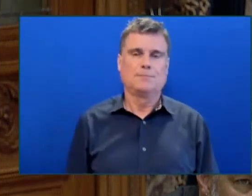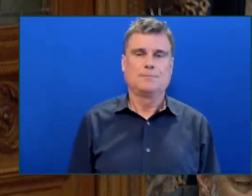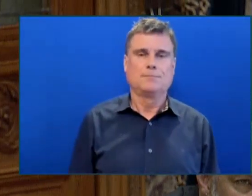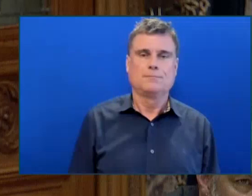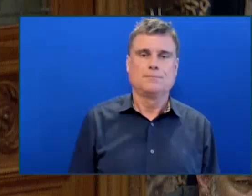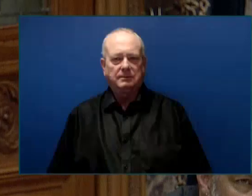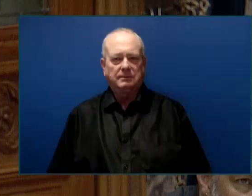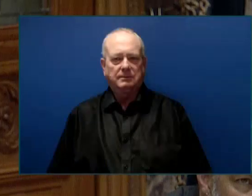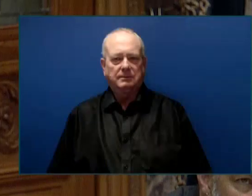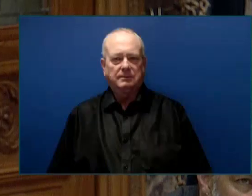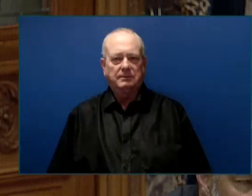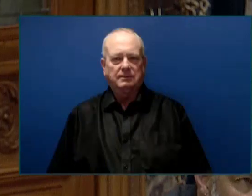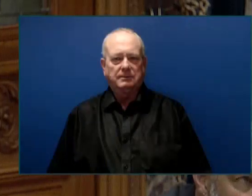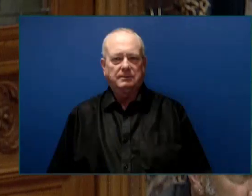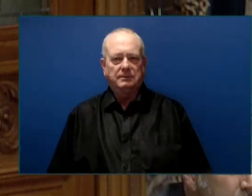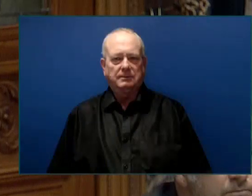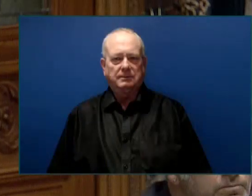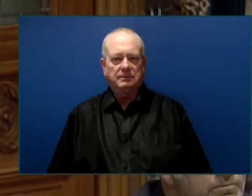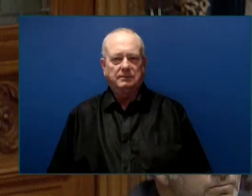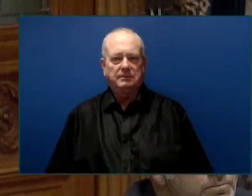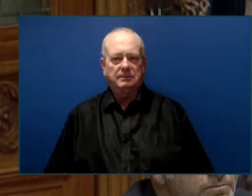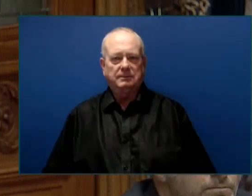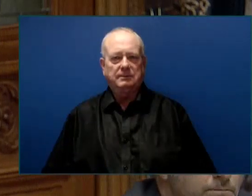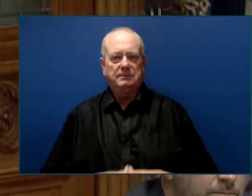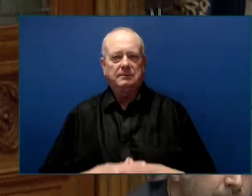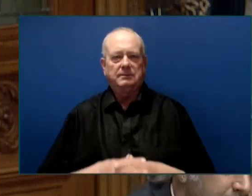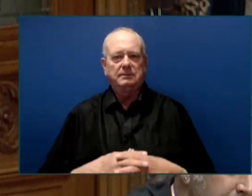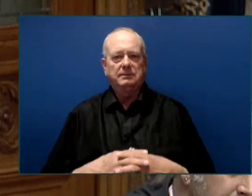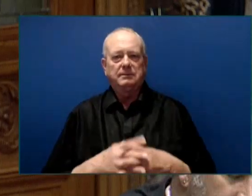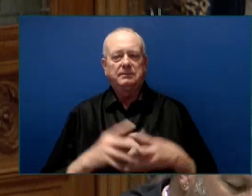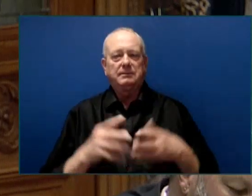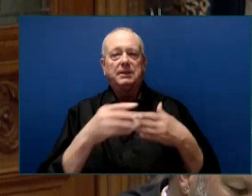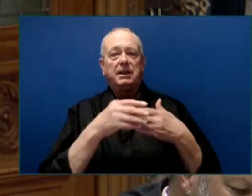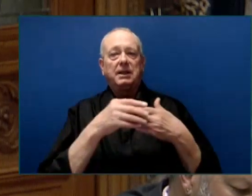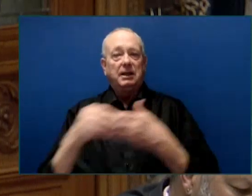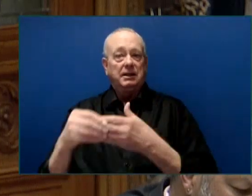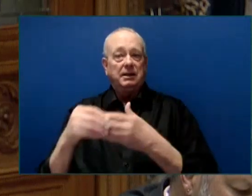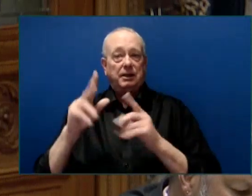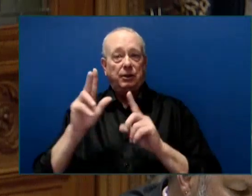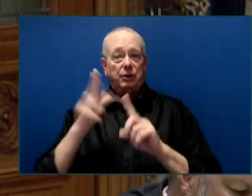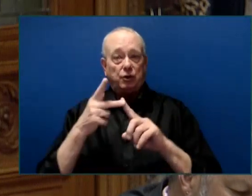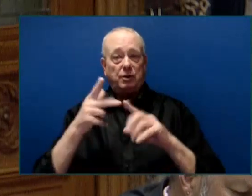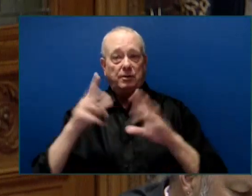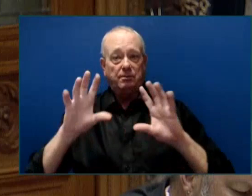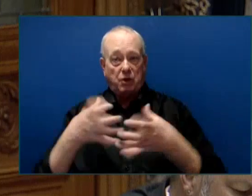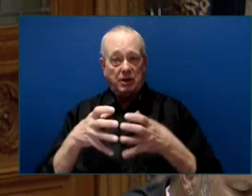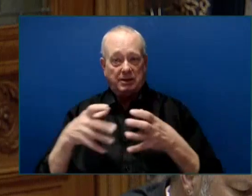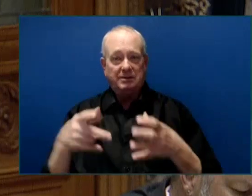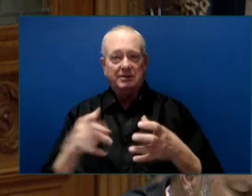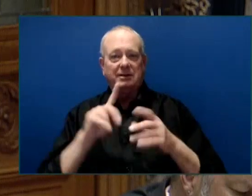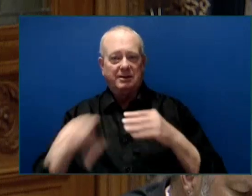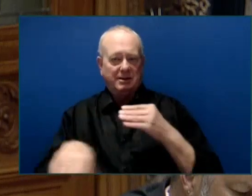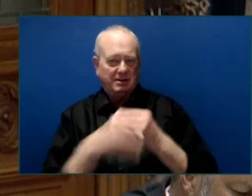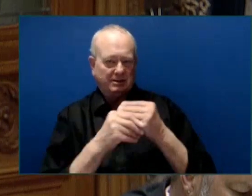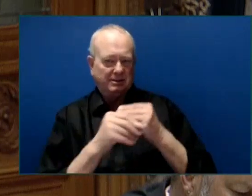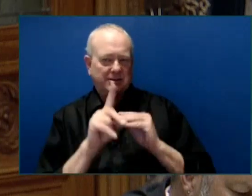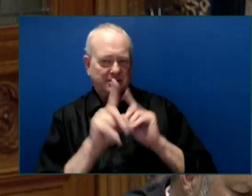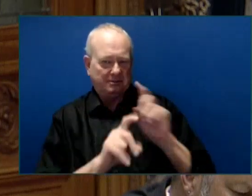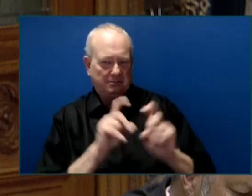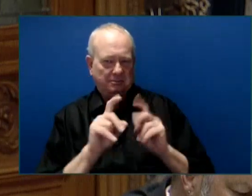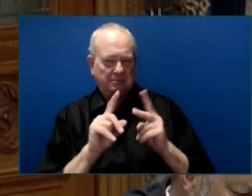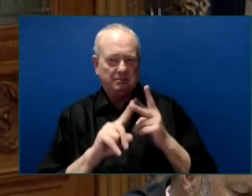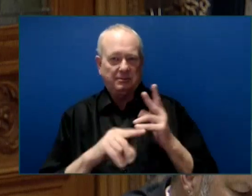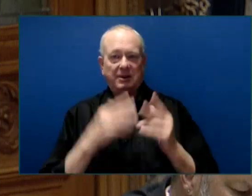think everybody in this House agrees that we care about small businesses. We want to see them succeed. I really appreciate the Minister's response.